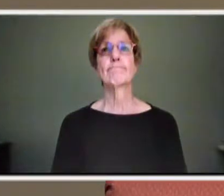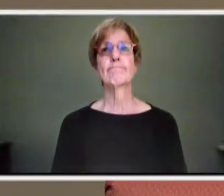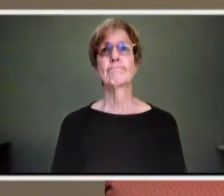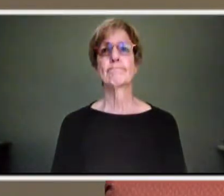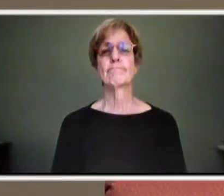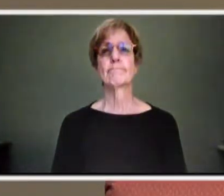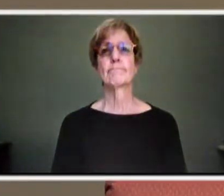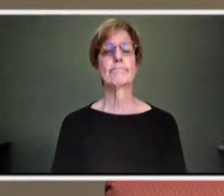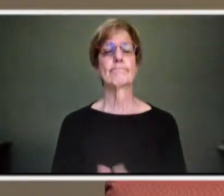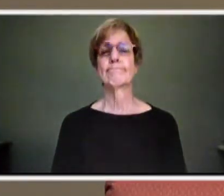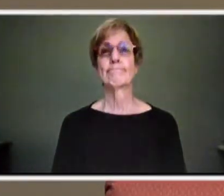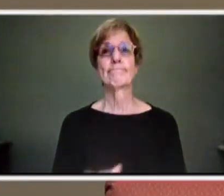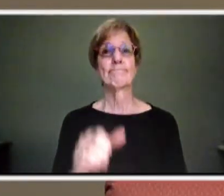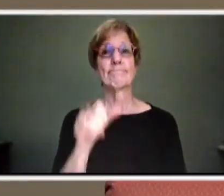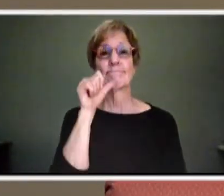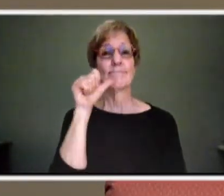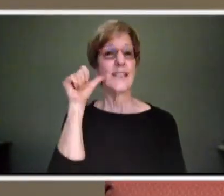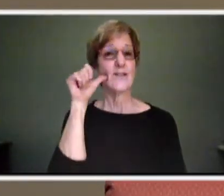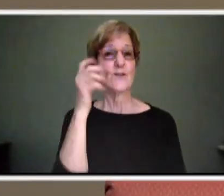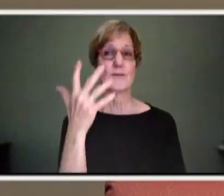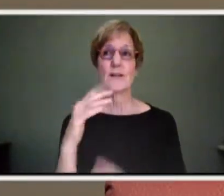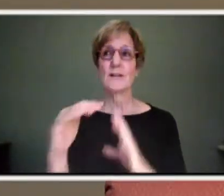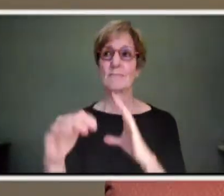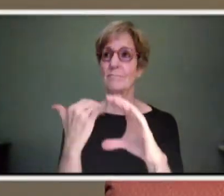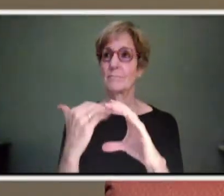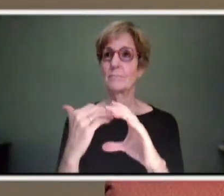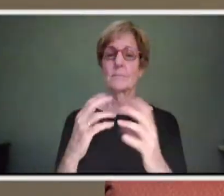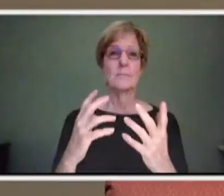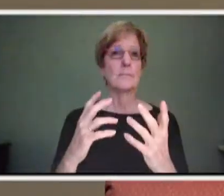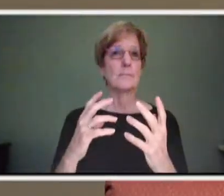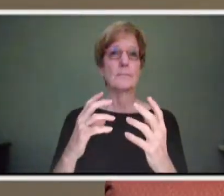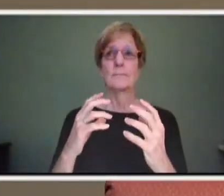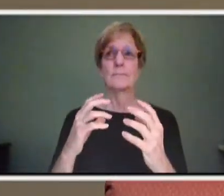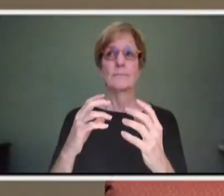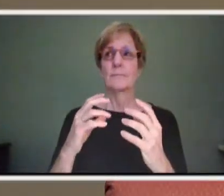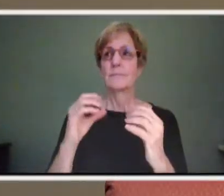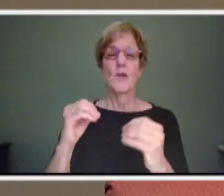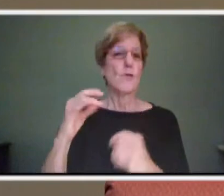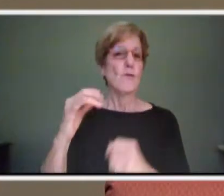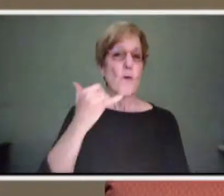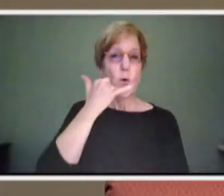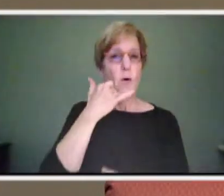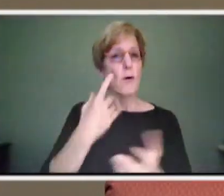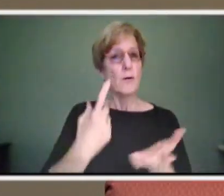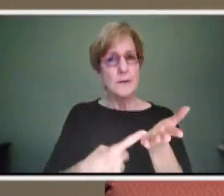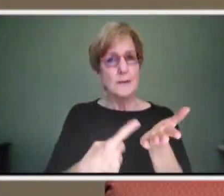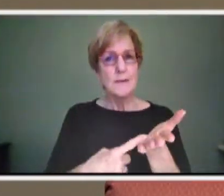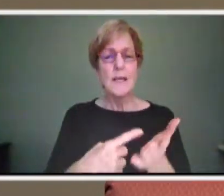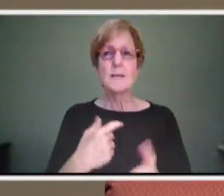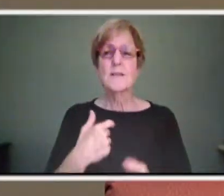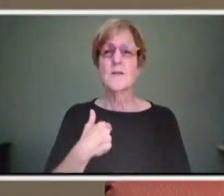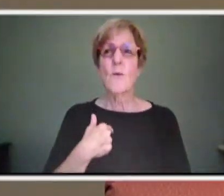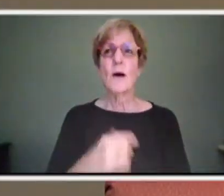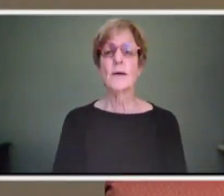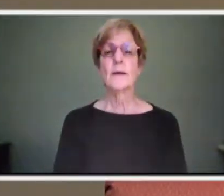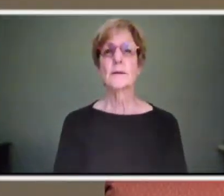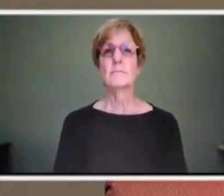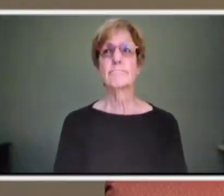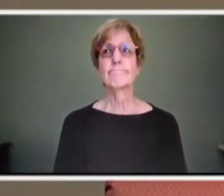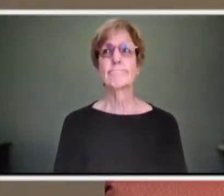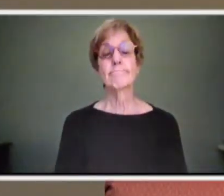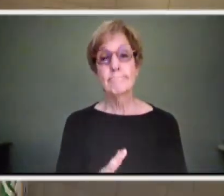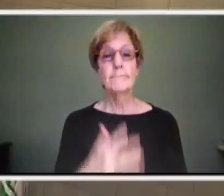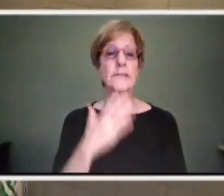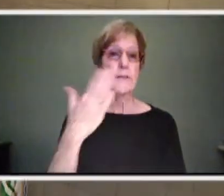just got it yesterday, and with no phone calls from her. So Yeah. thank you. You're